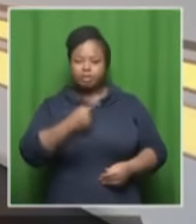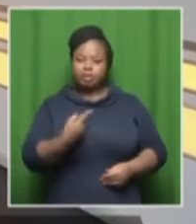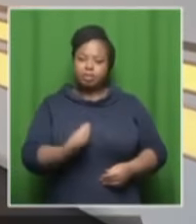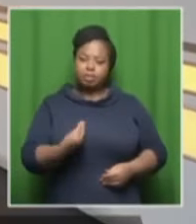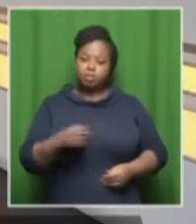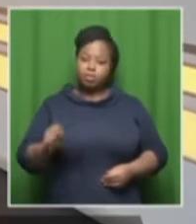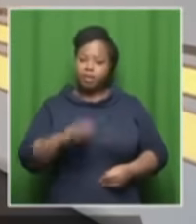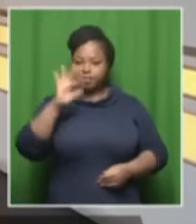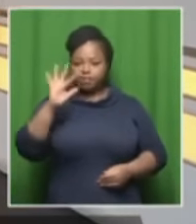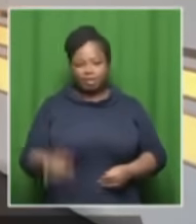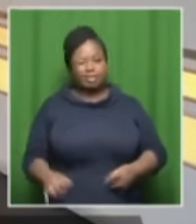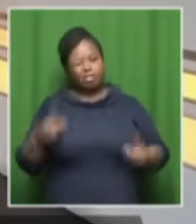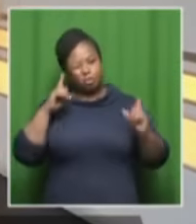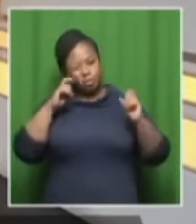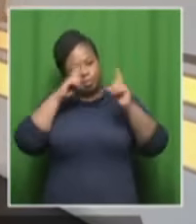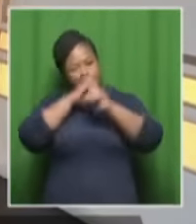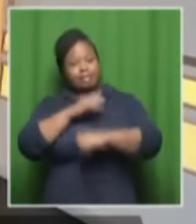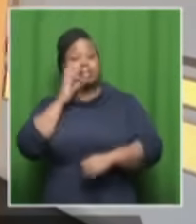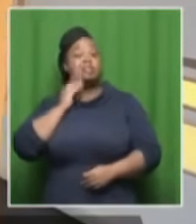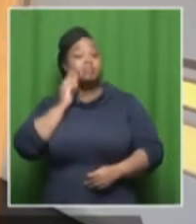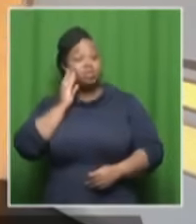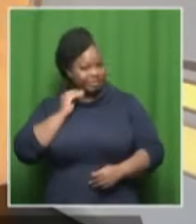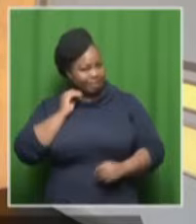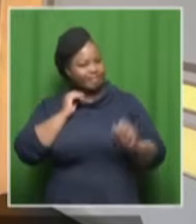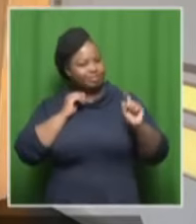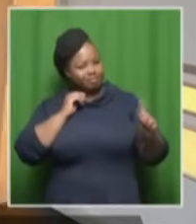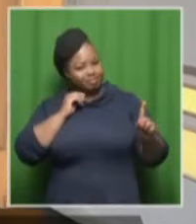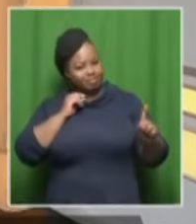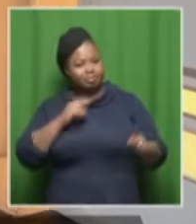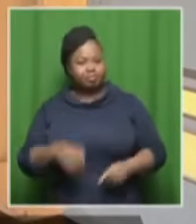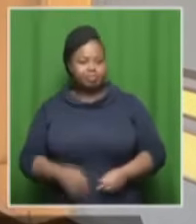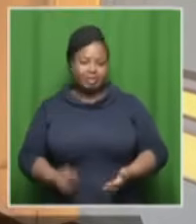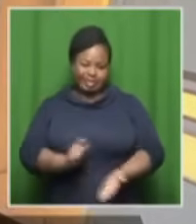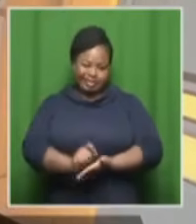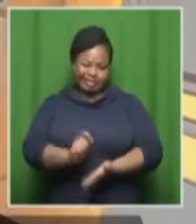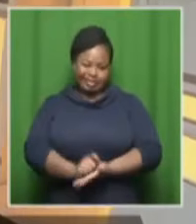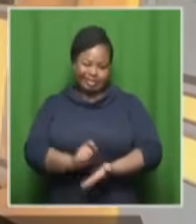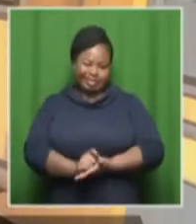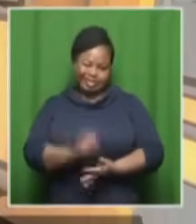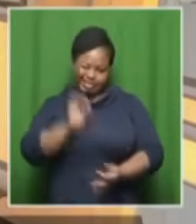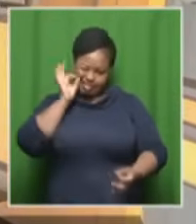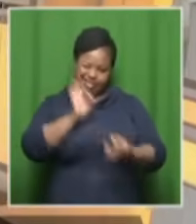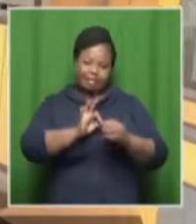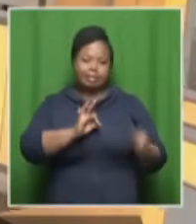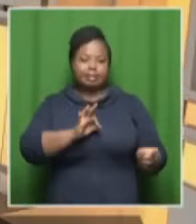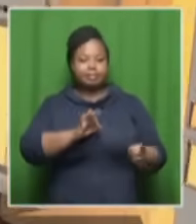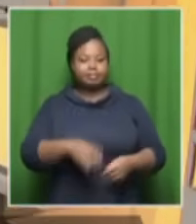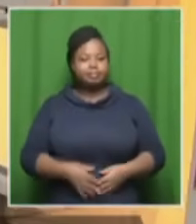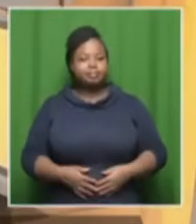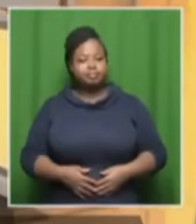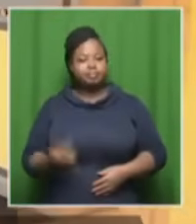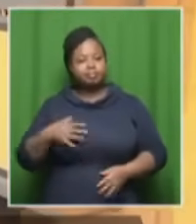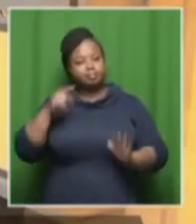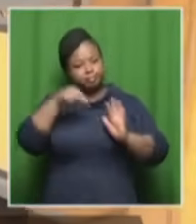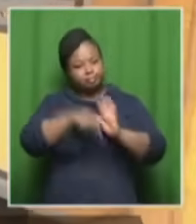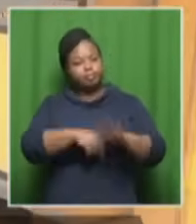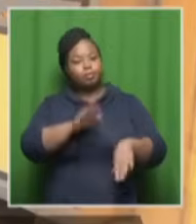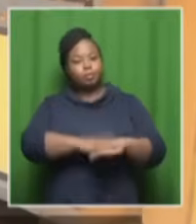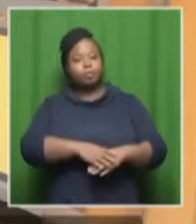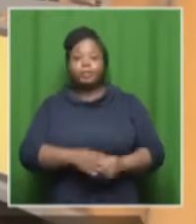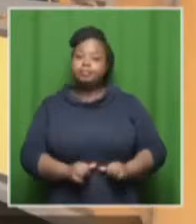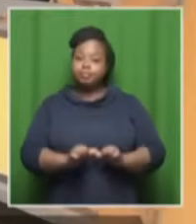in South Africa is a complex experience. I think that's what I'm going to take away. I've written down exactly that, and I want to delve a bit deeper into it. But